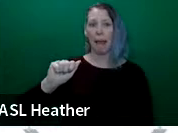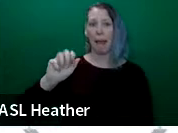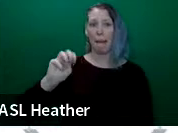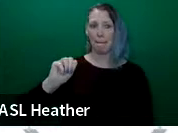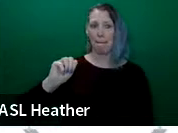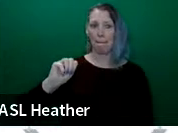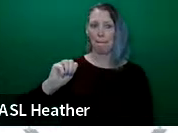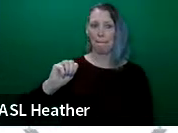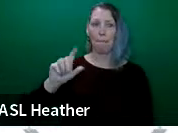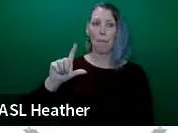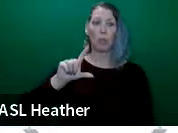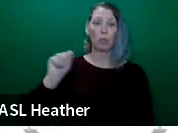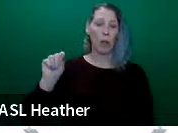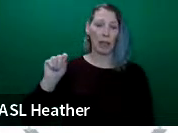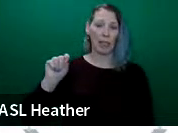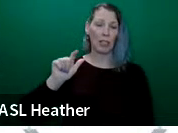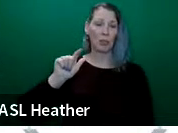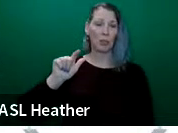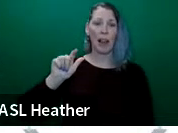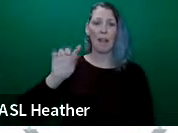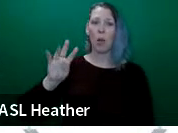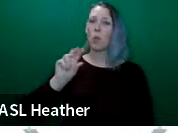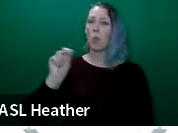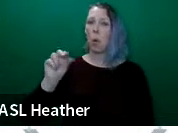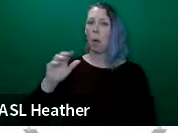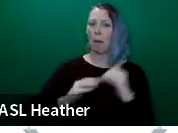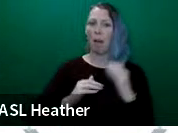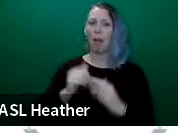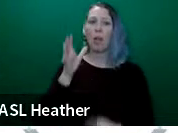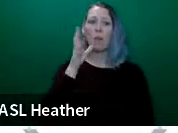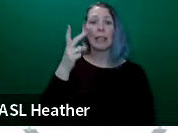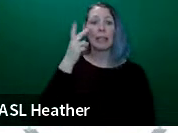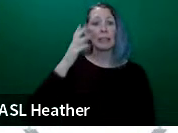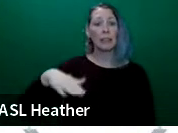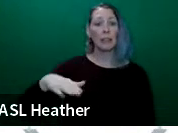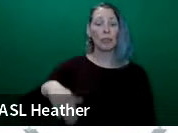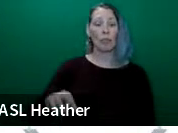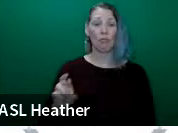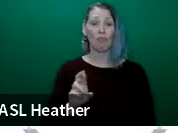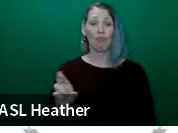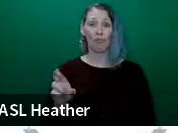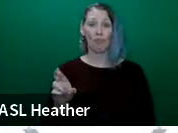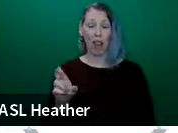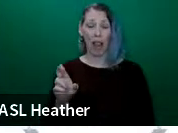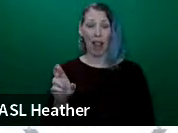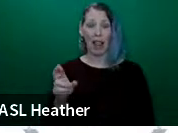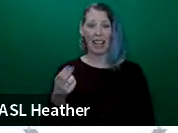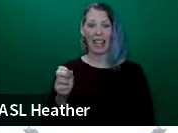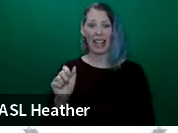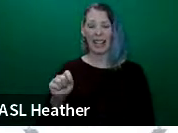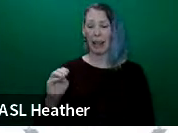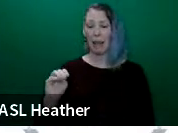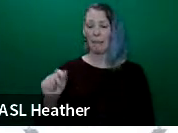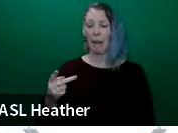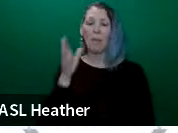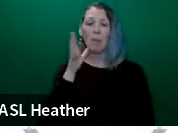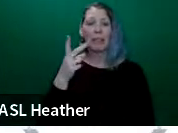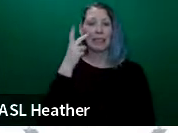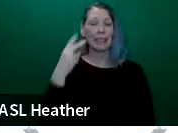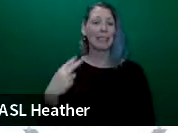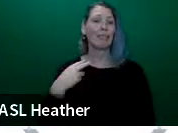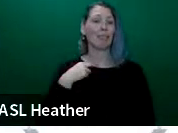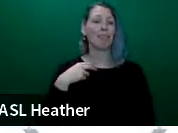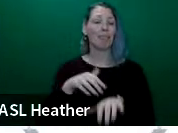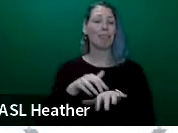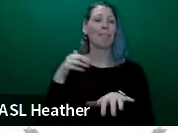is 2045 no builds. If you look at the heat map on the bottom right-hand side, you can see congestion at the bridge. And you can see congestion south of the